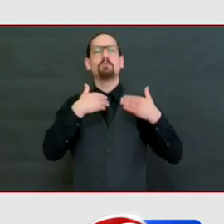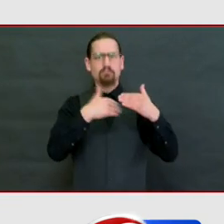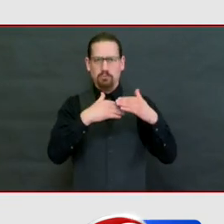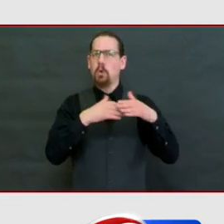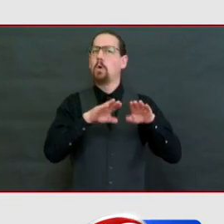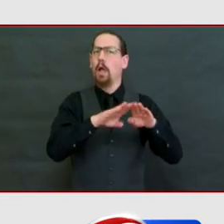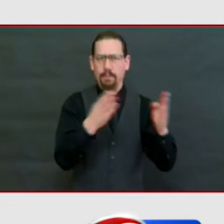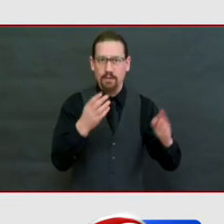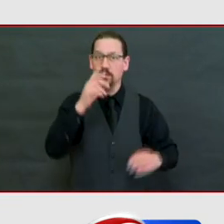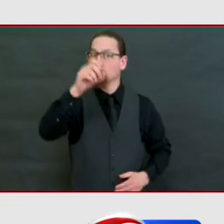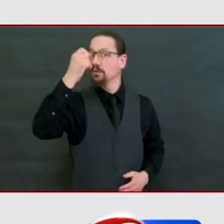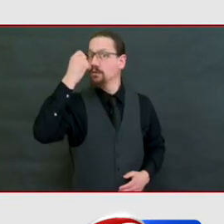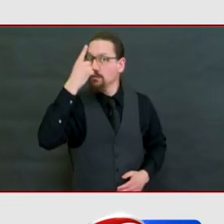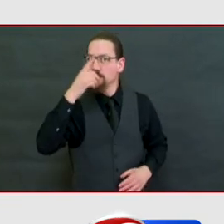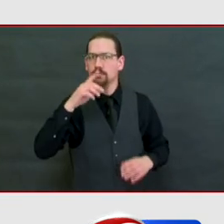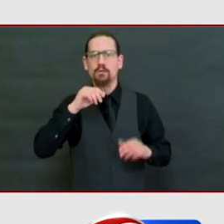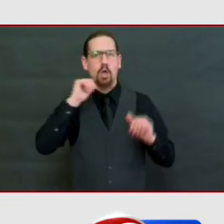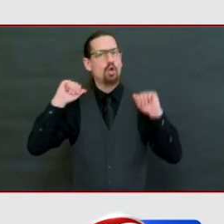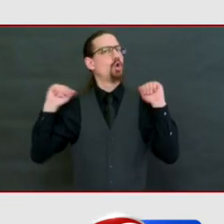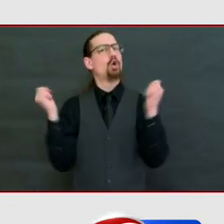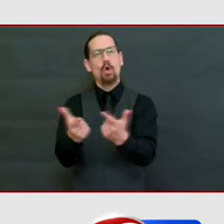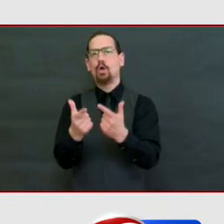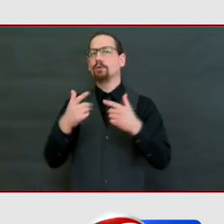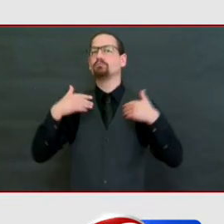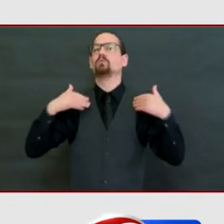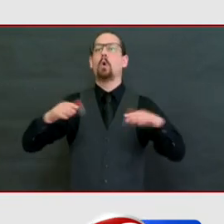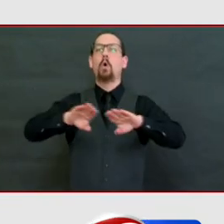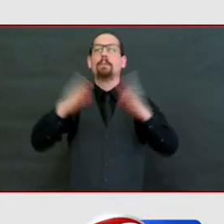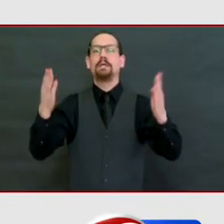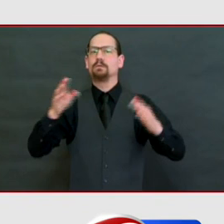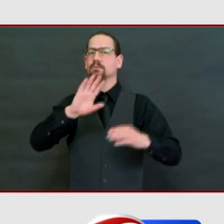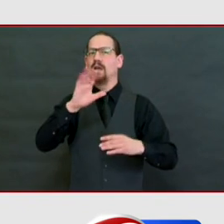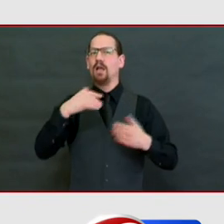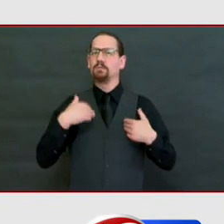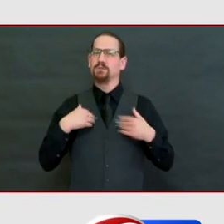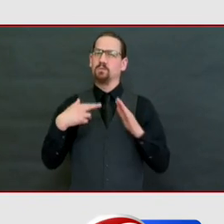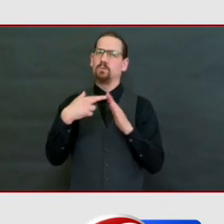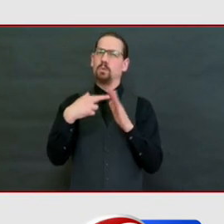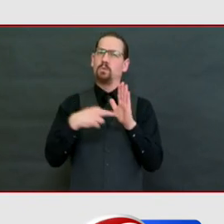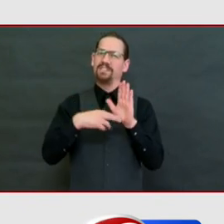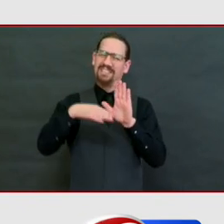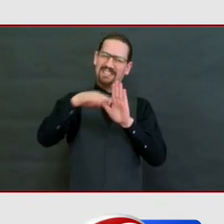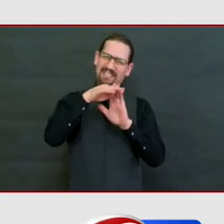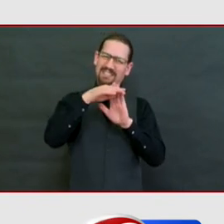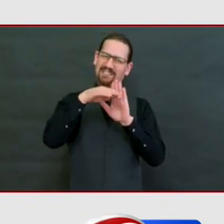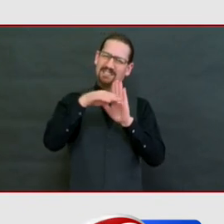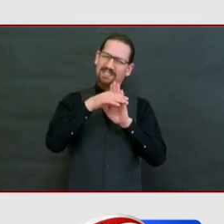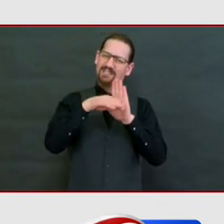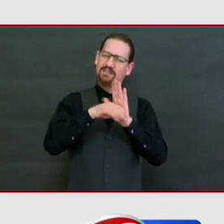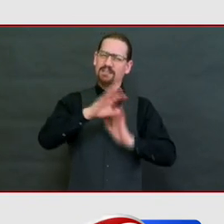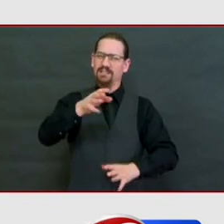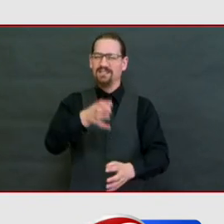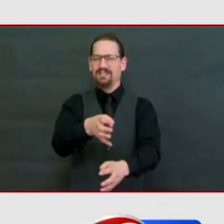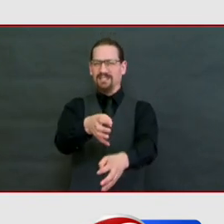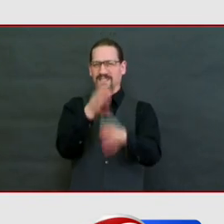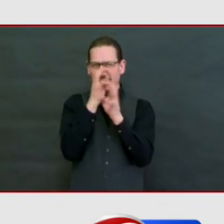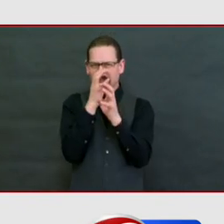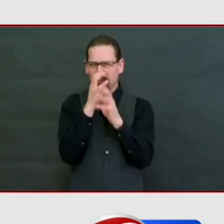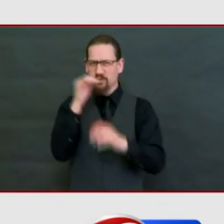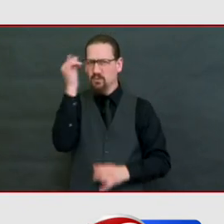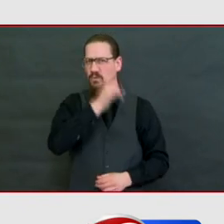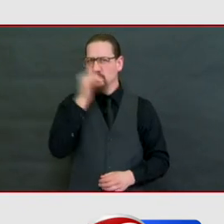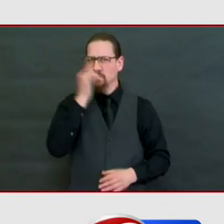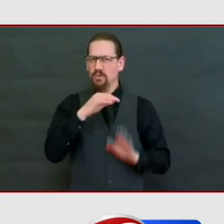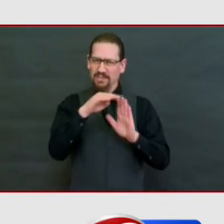special program for dentists. And we're going to see limited reopenings of parks and open spaces and beaches with